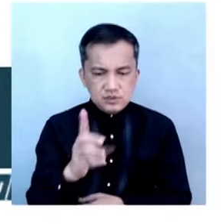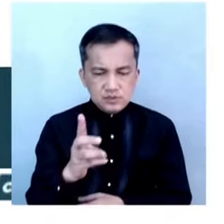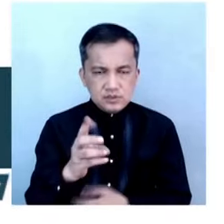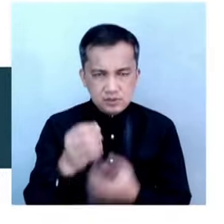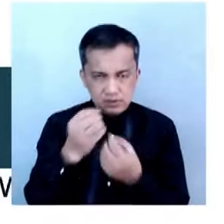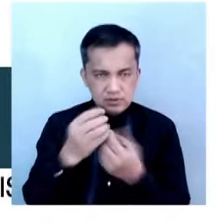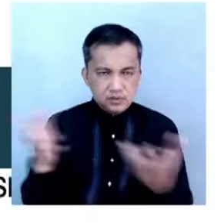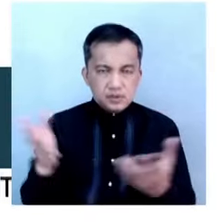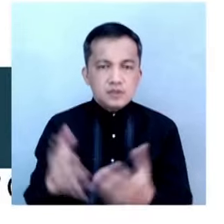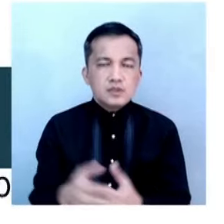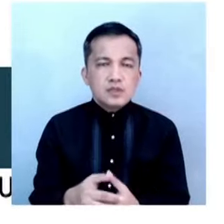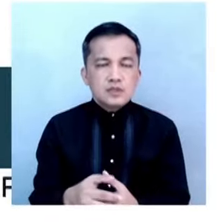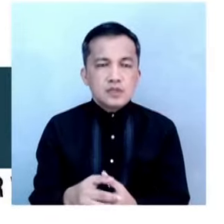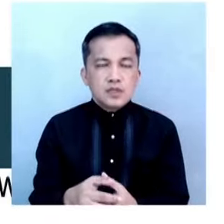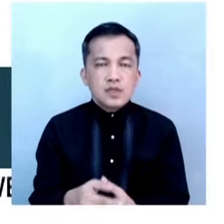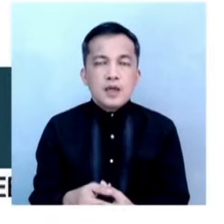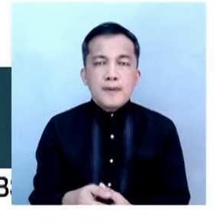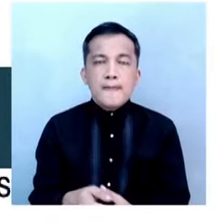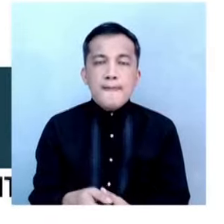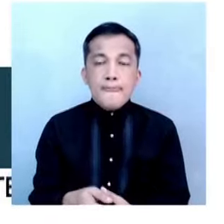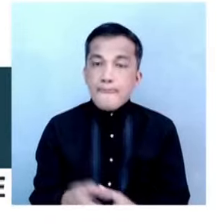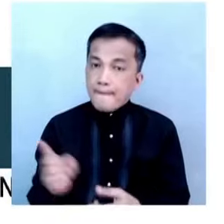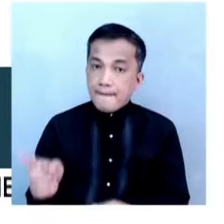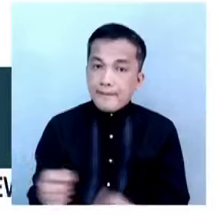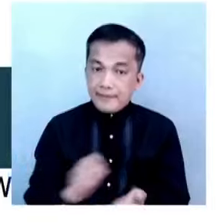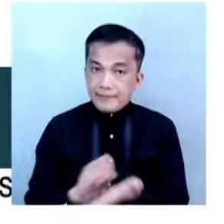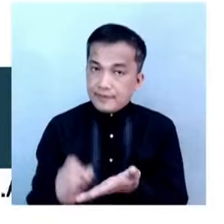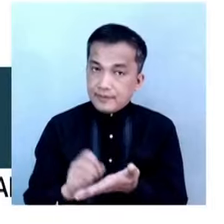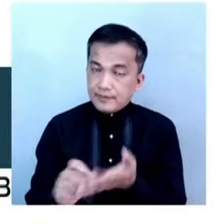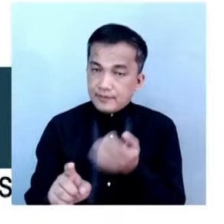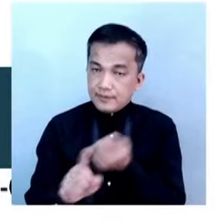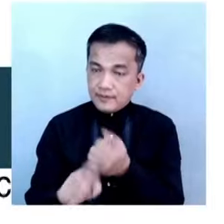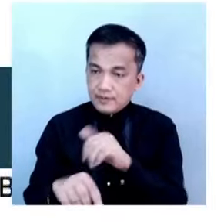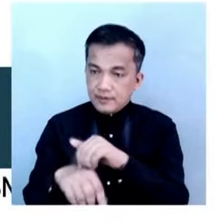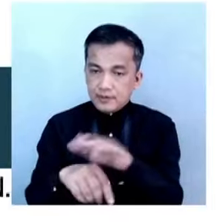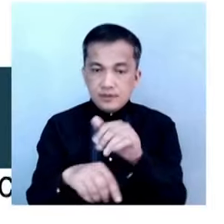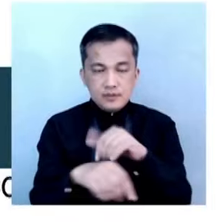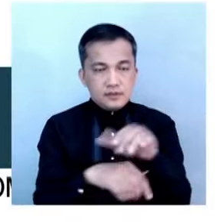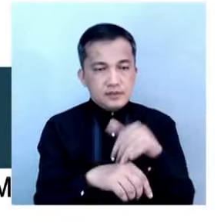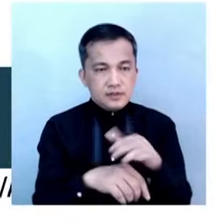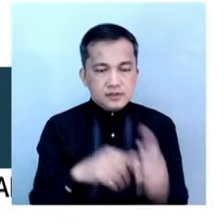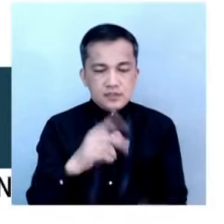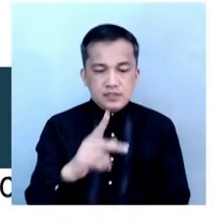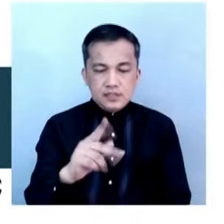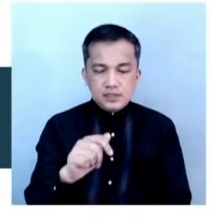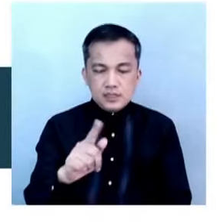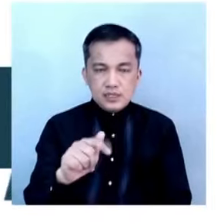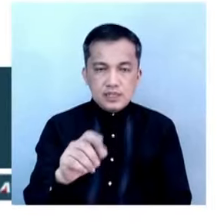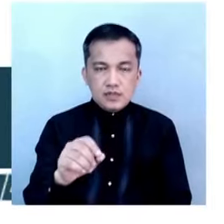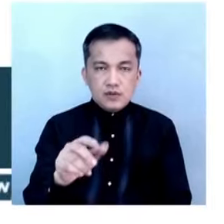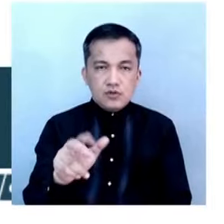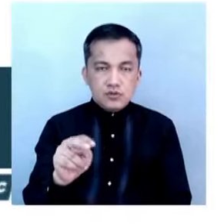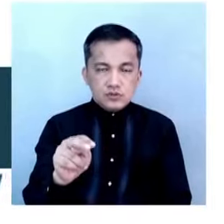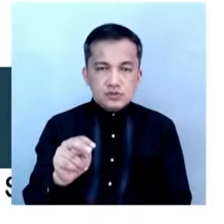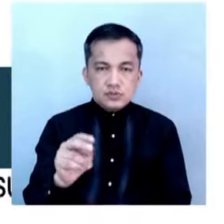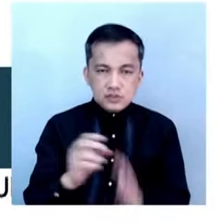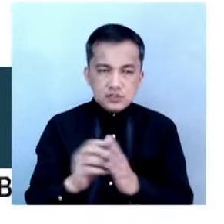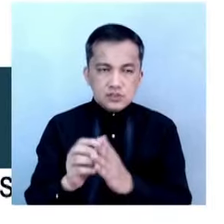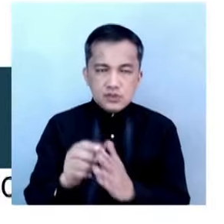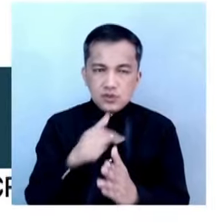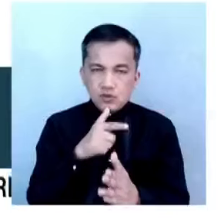advisory, ito po ba ay sinulat niyo mismo, pinadala sa Canlaon City? Sino pong